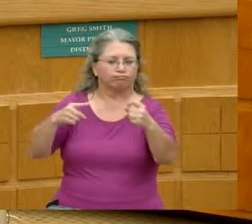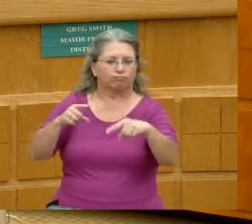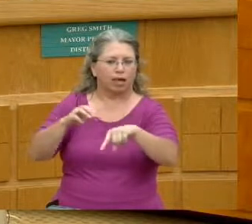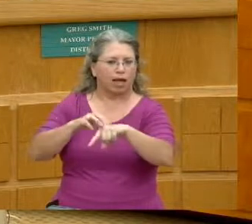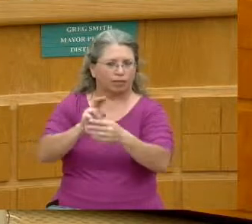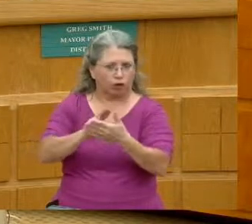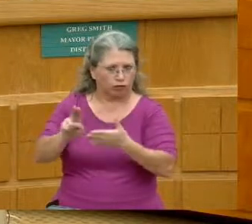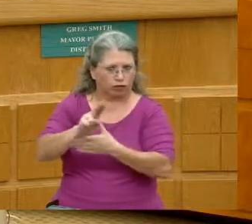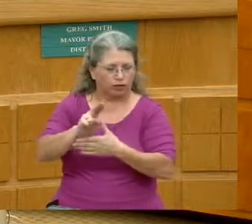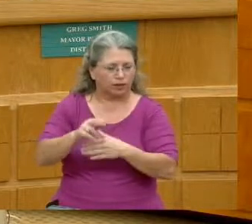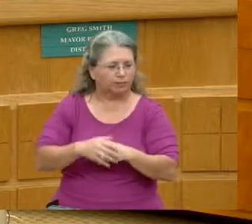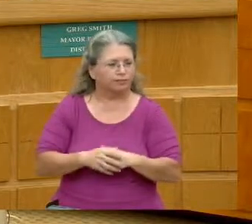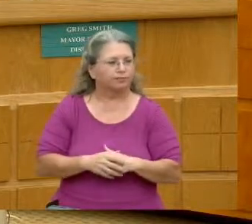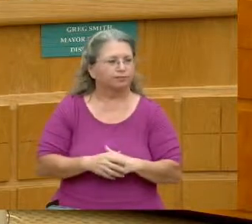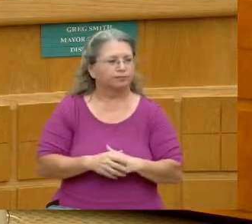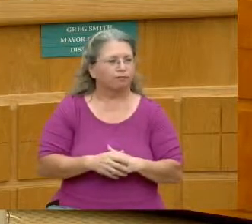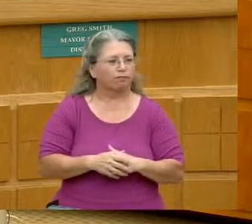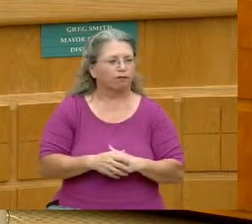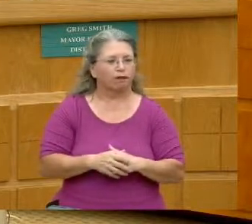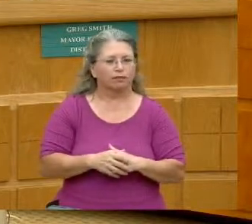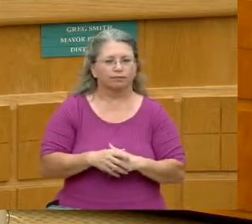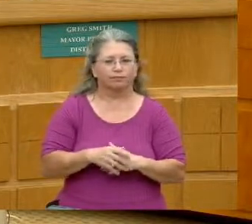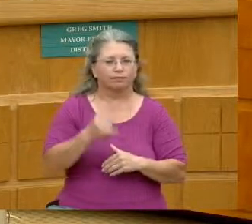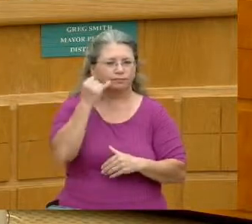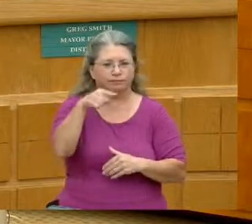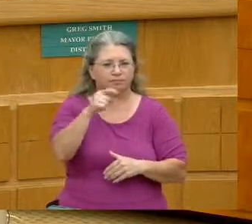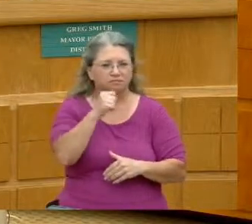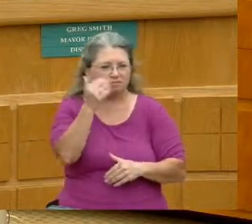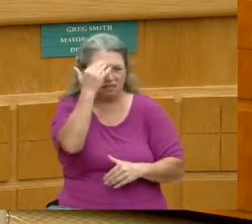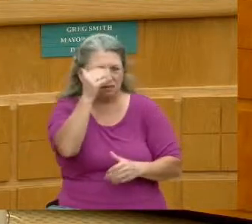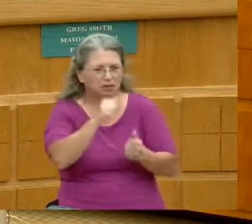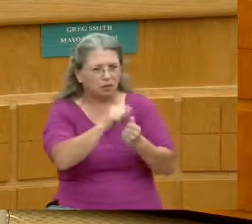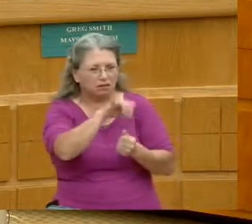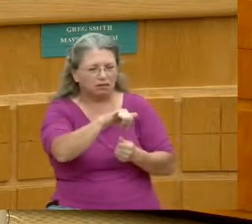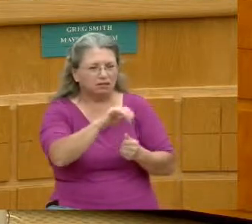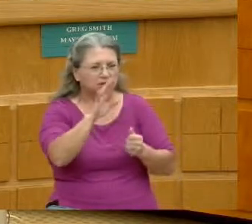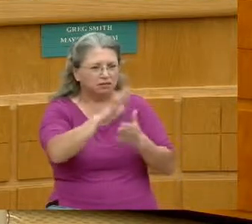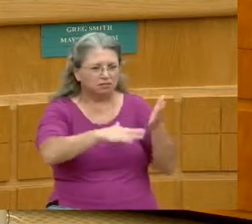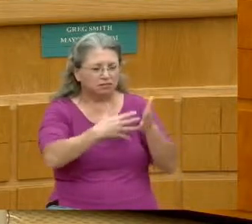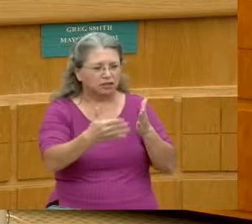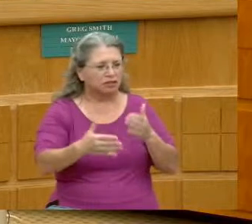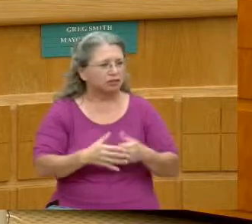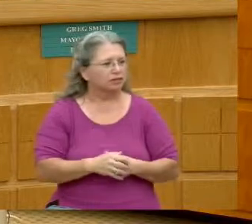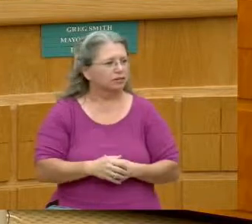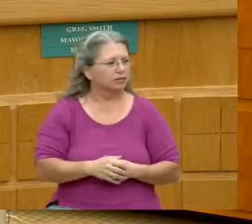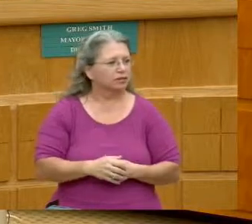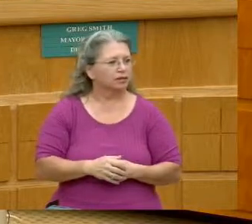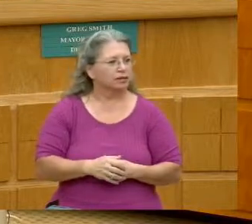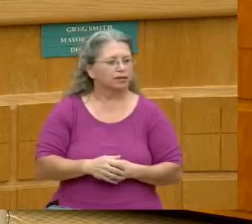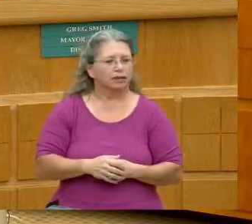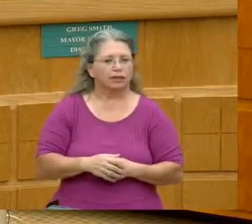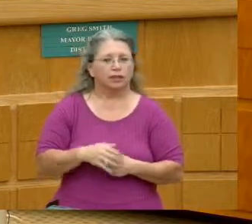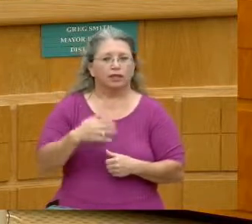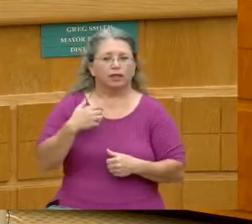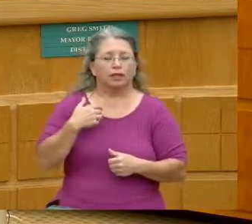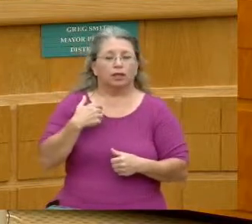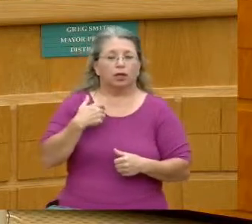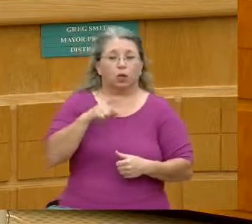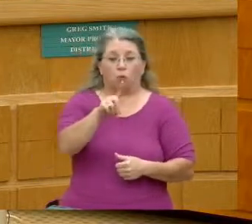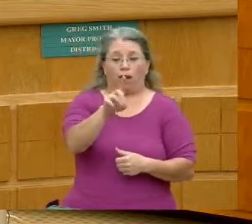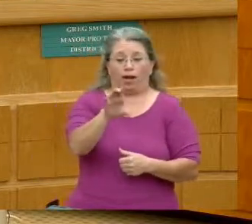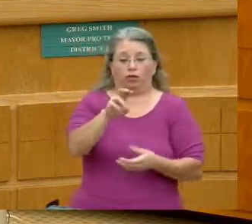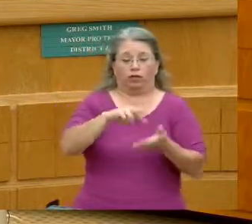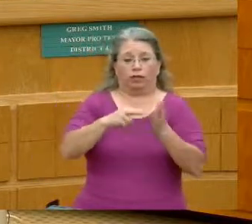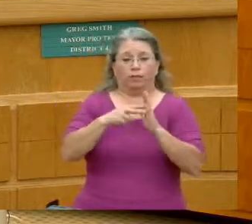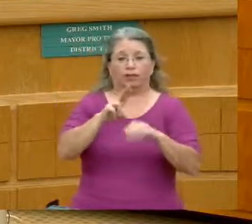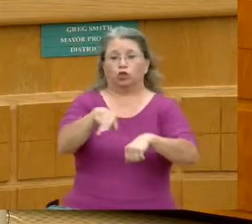for those of you that aren't familiar, this is a relative index where we define 100 as normal. Normal means the way that